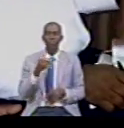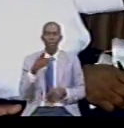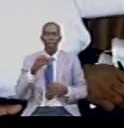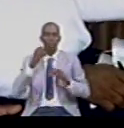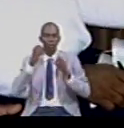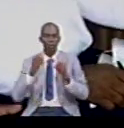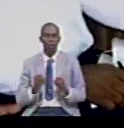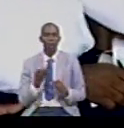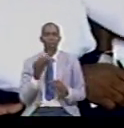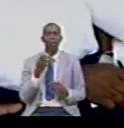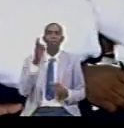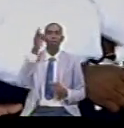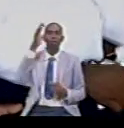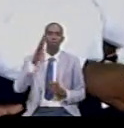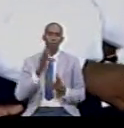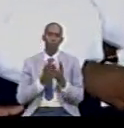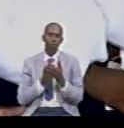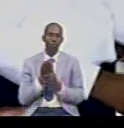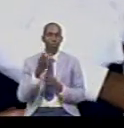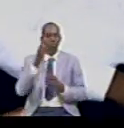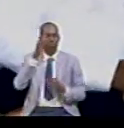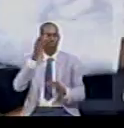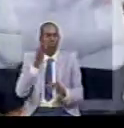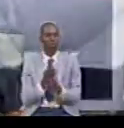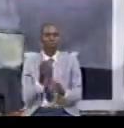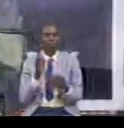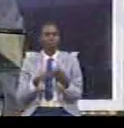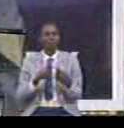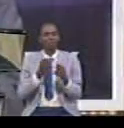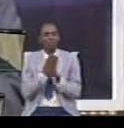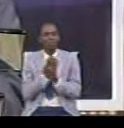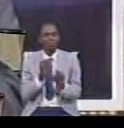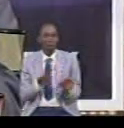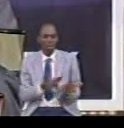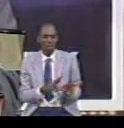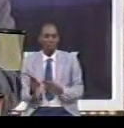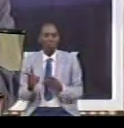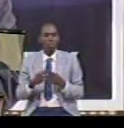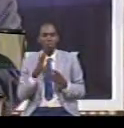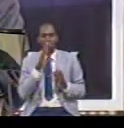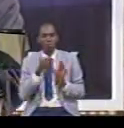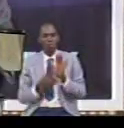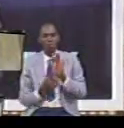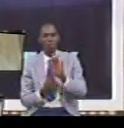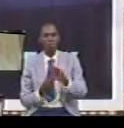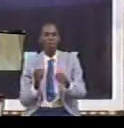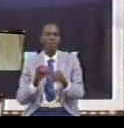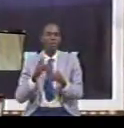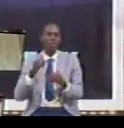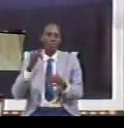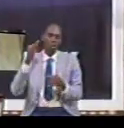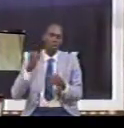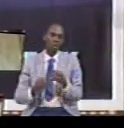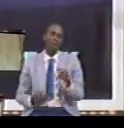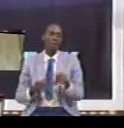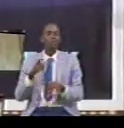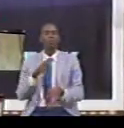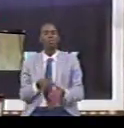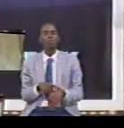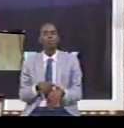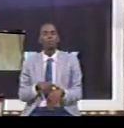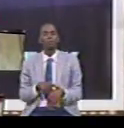God through faith unto salvation, ready to be revealed in the last